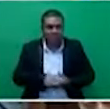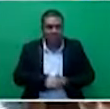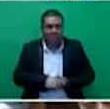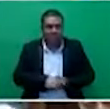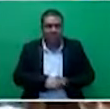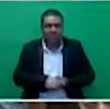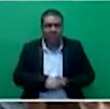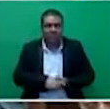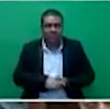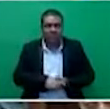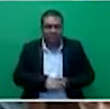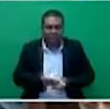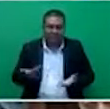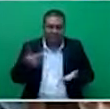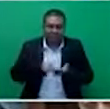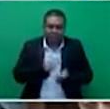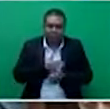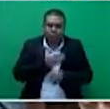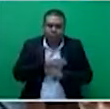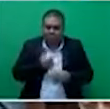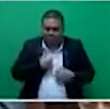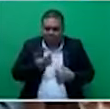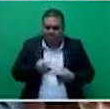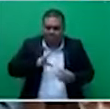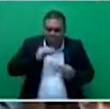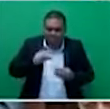this. Mr. Speaker, sir, Fiji's